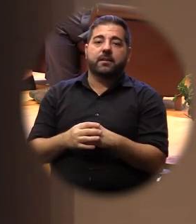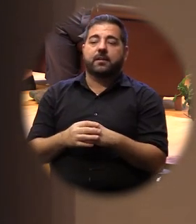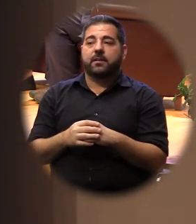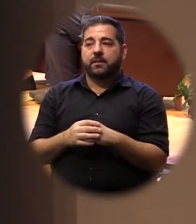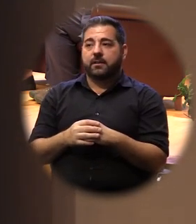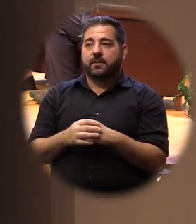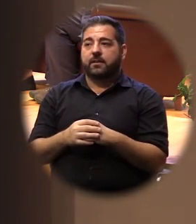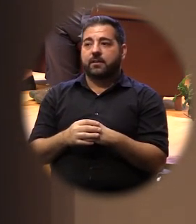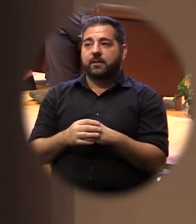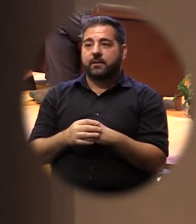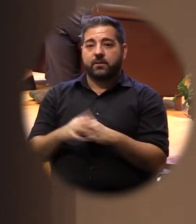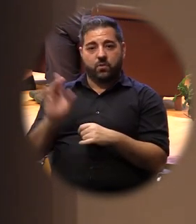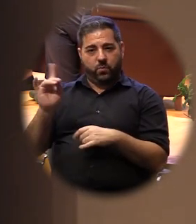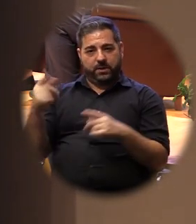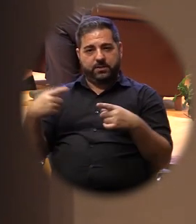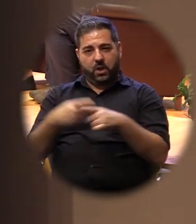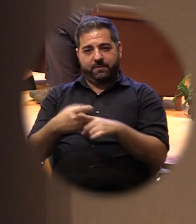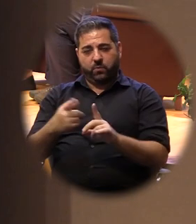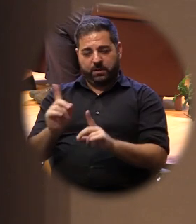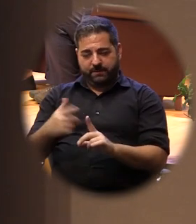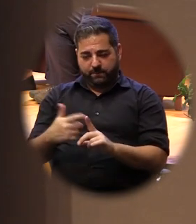where the conflict comes from. And